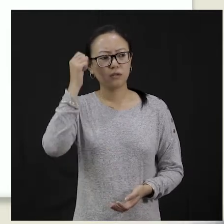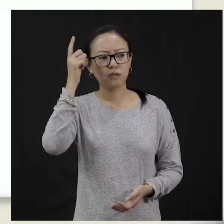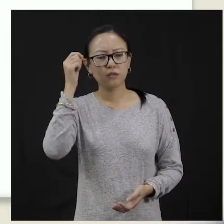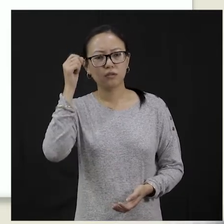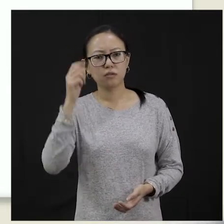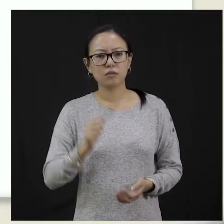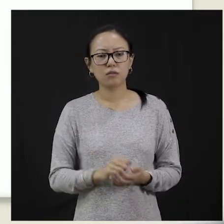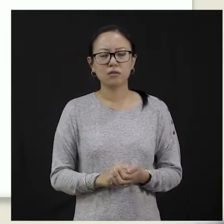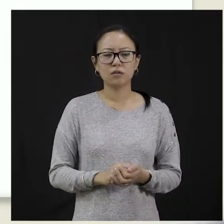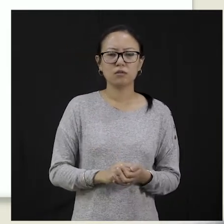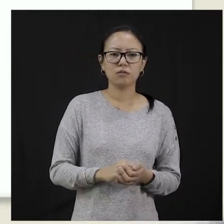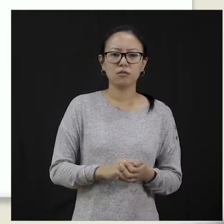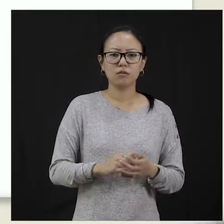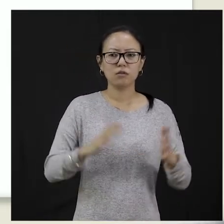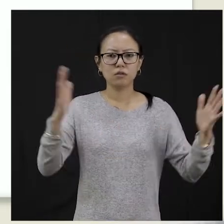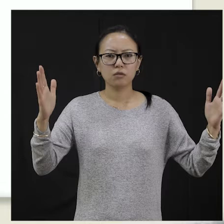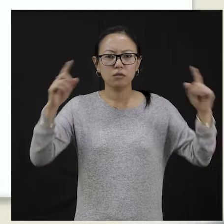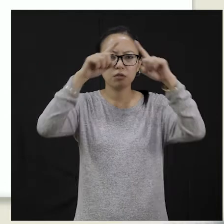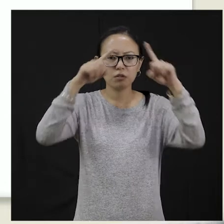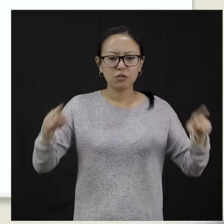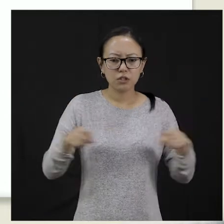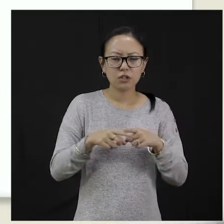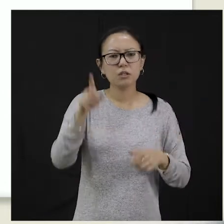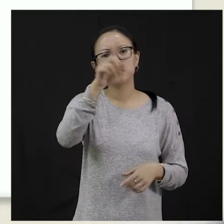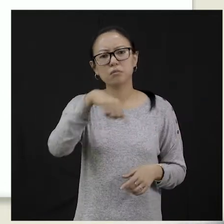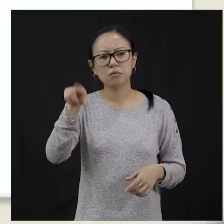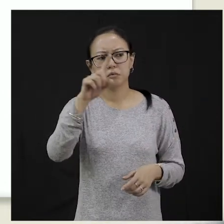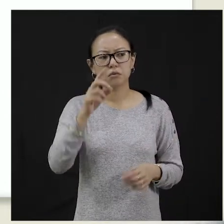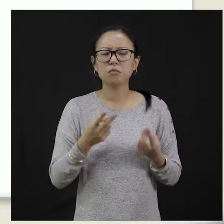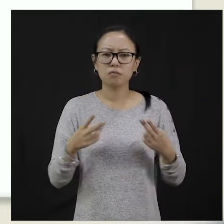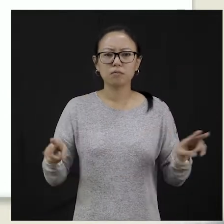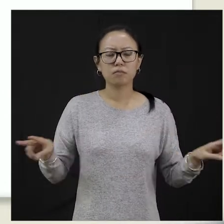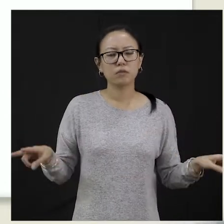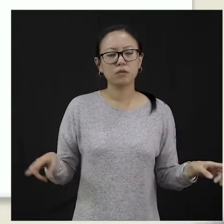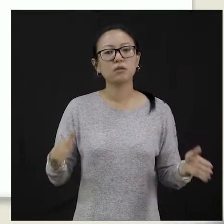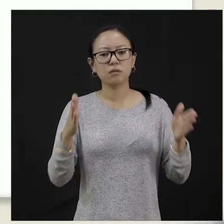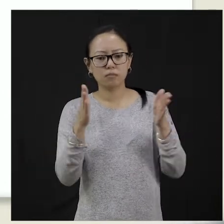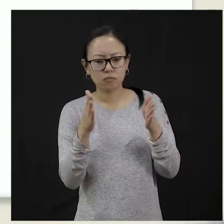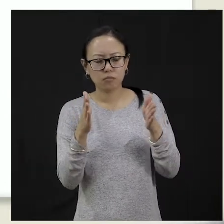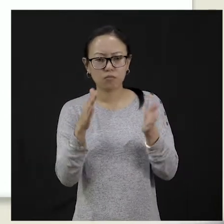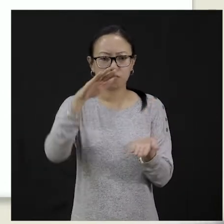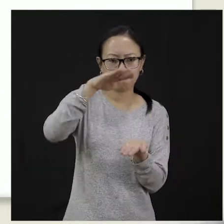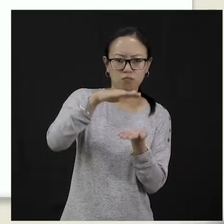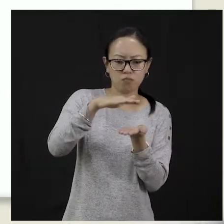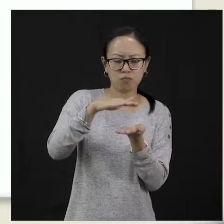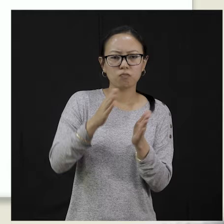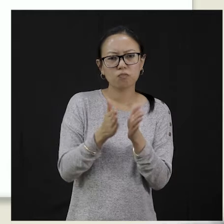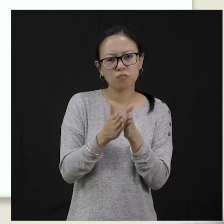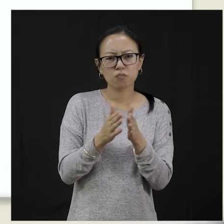Shapes and Sizes. It's about spatial understanding, shapes